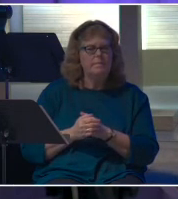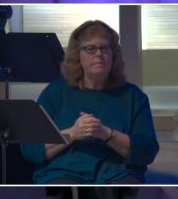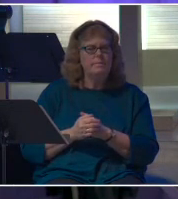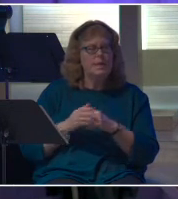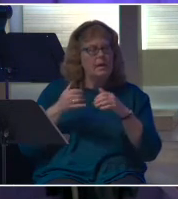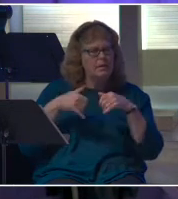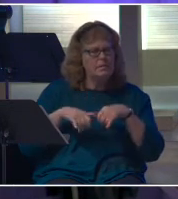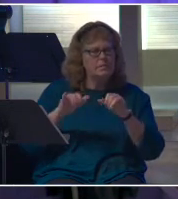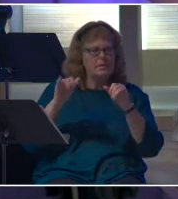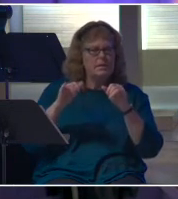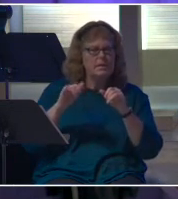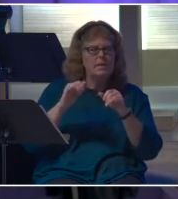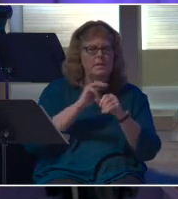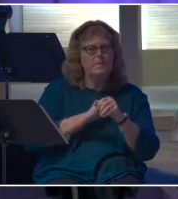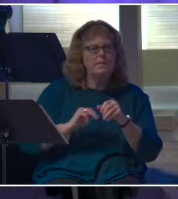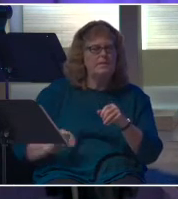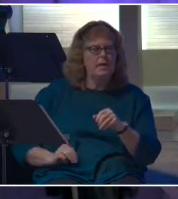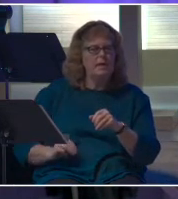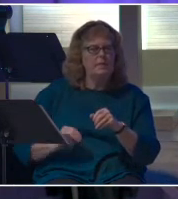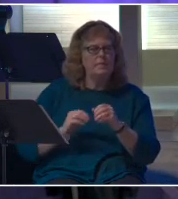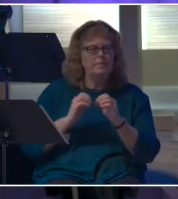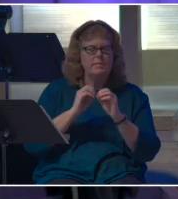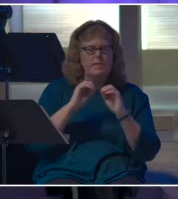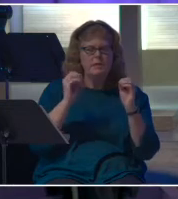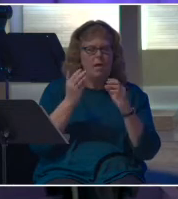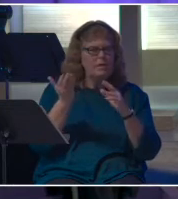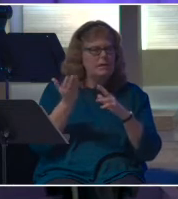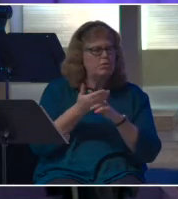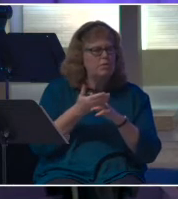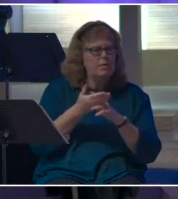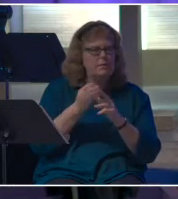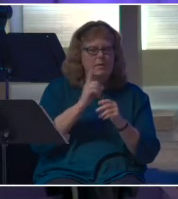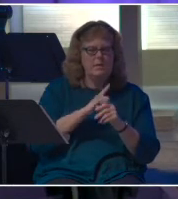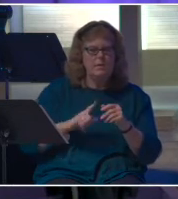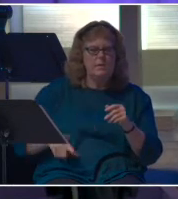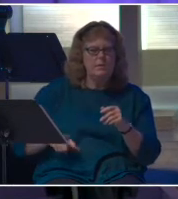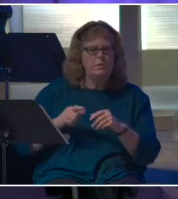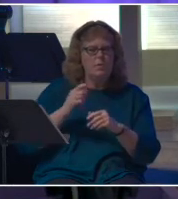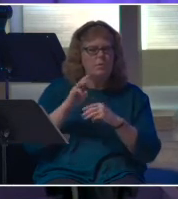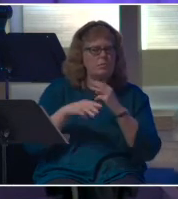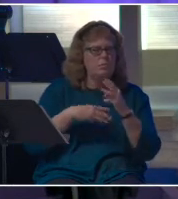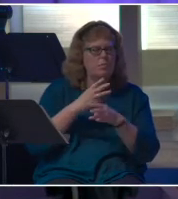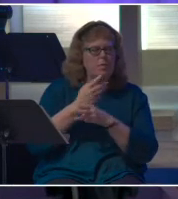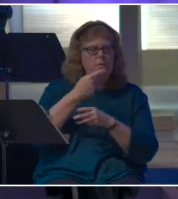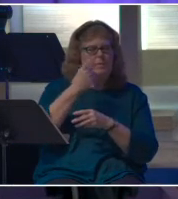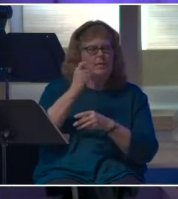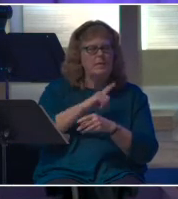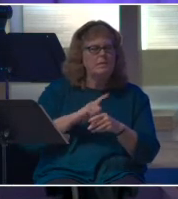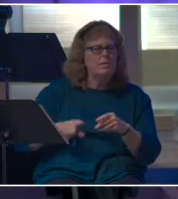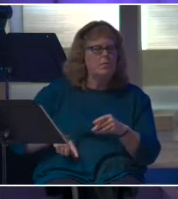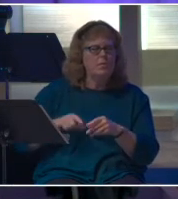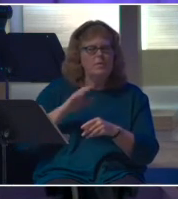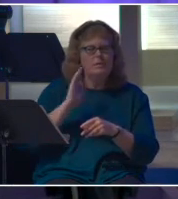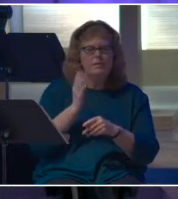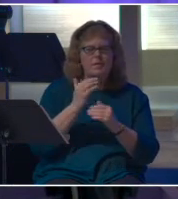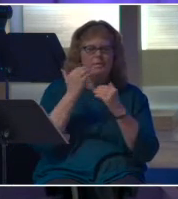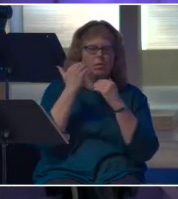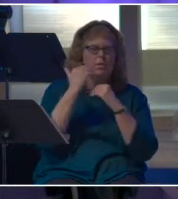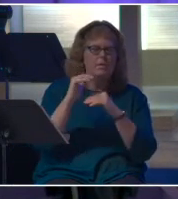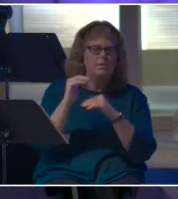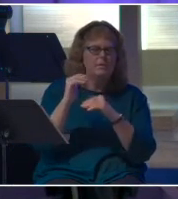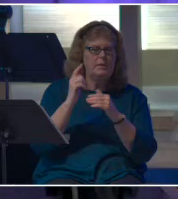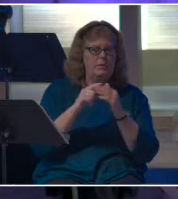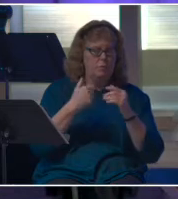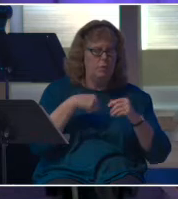and still bring about the Messiah. None of it gets interrupted in the Lord's ultimate economy because the Lord is never bound by what